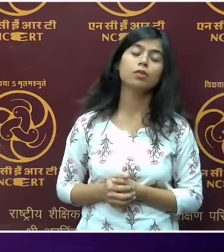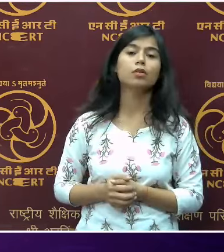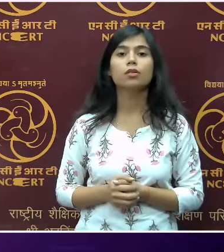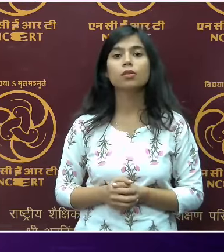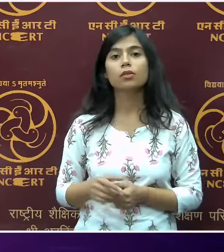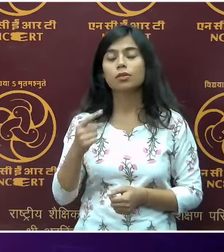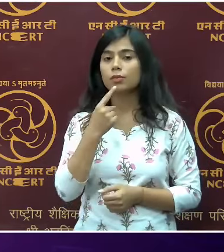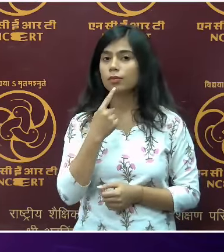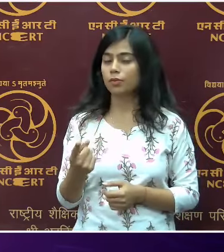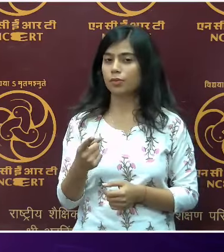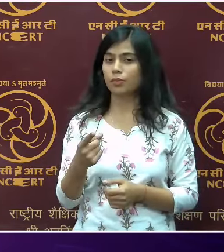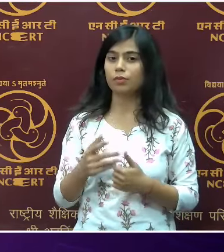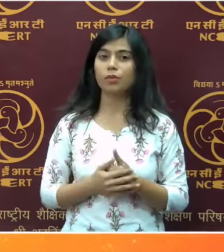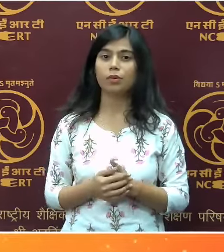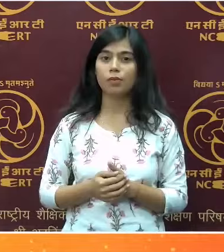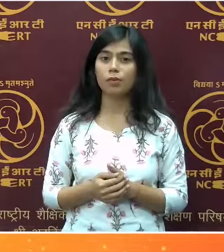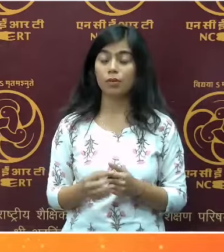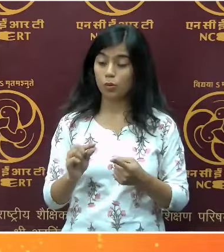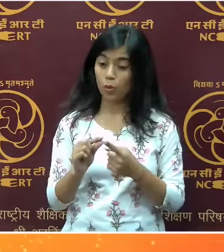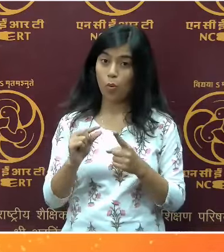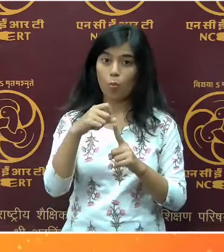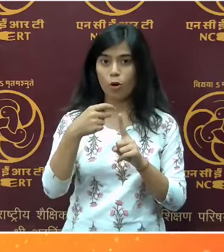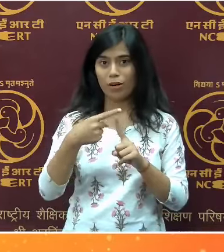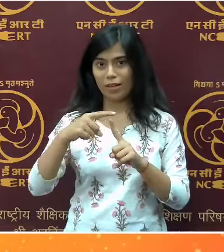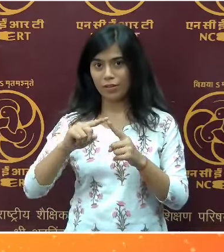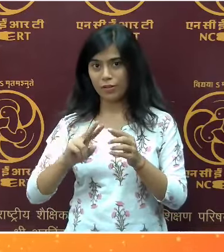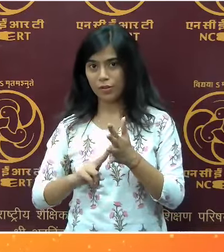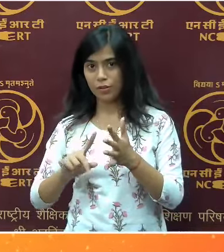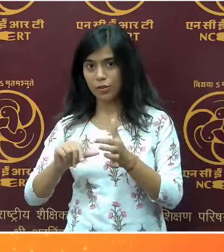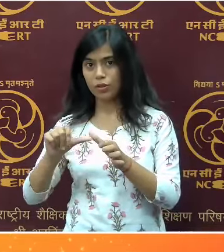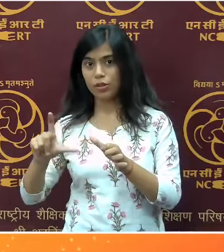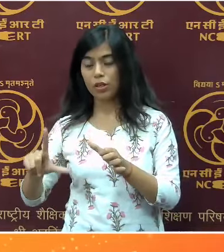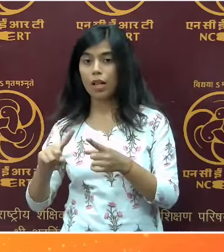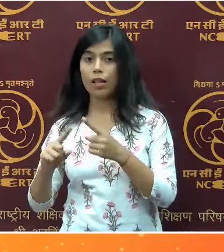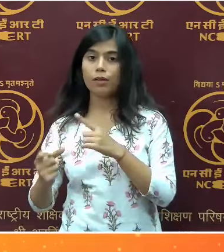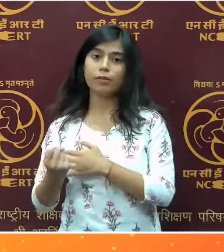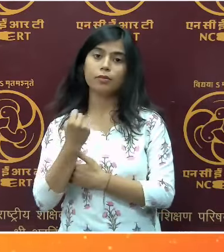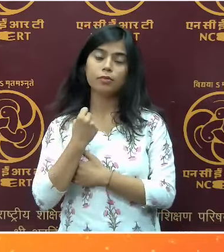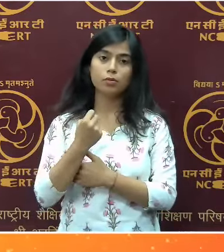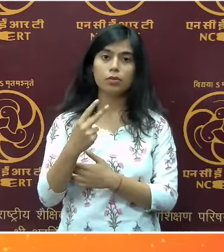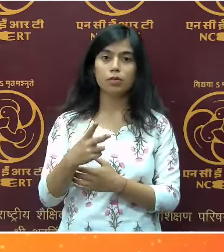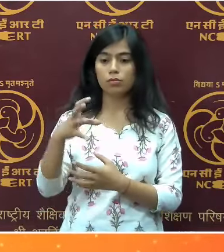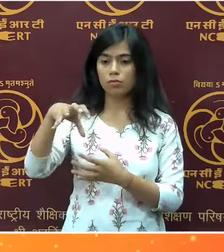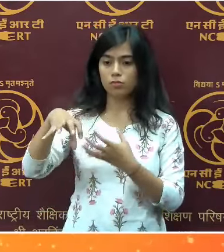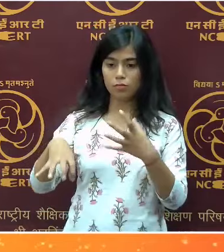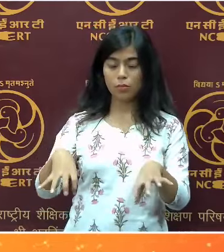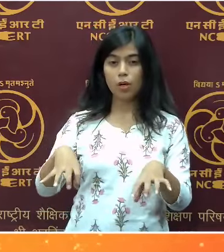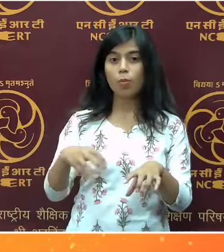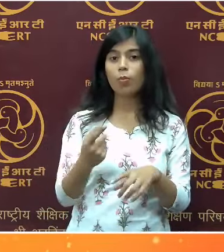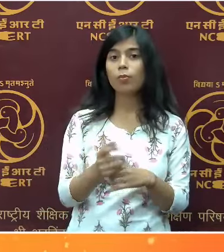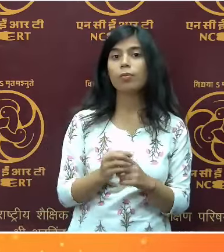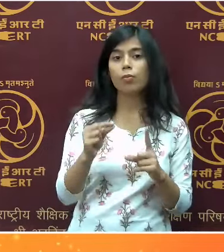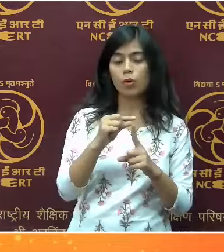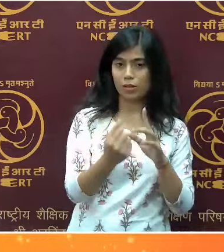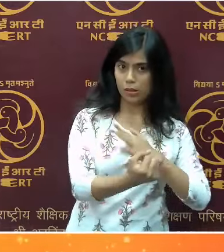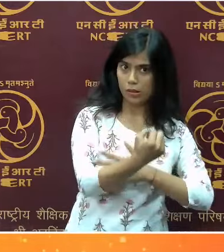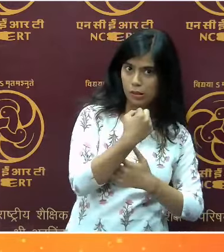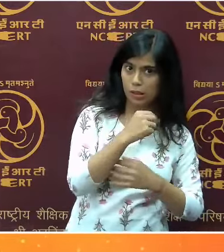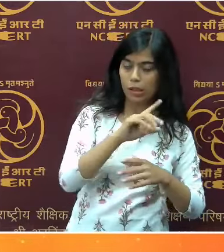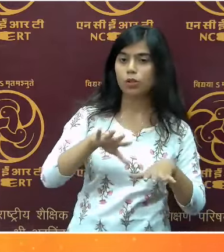you talked about potential energy, right? So could you please explain the difference between potential and potential energy,